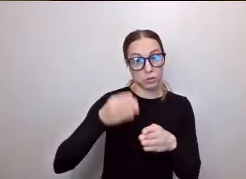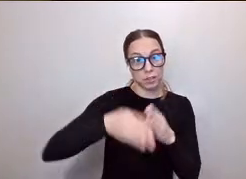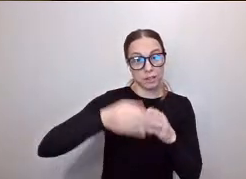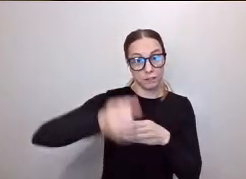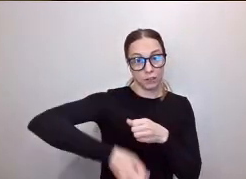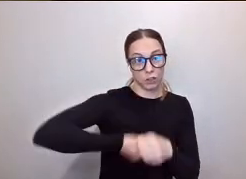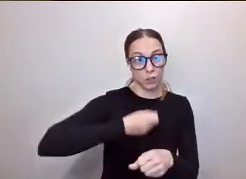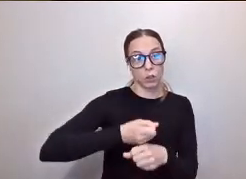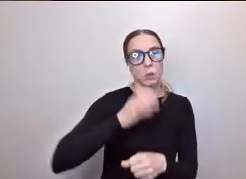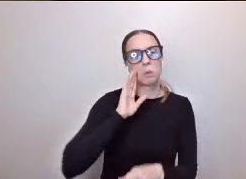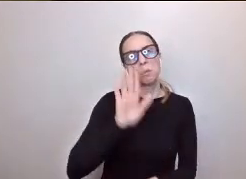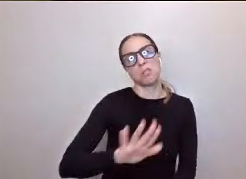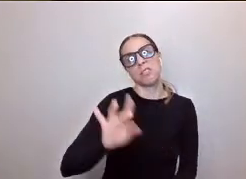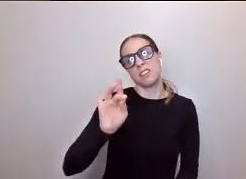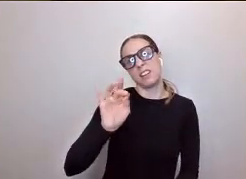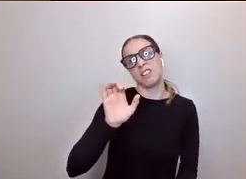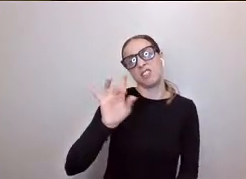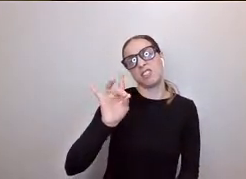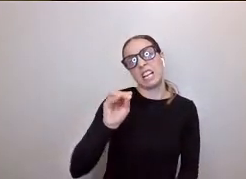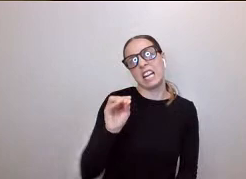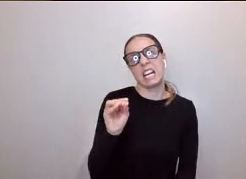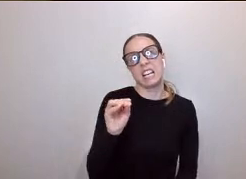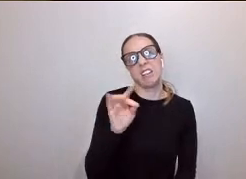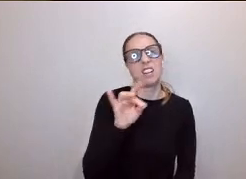to 877.